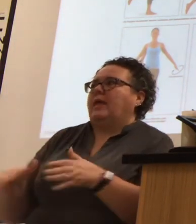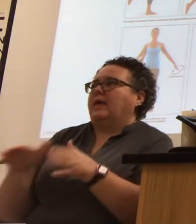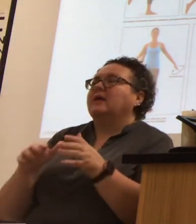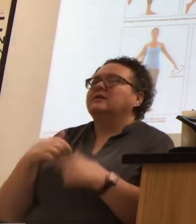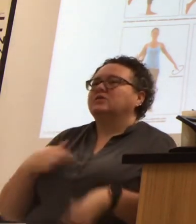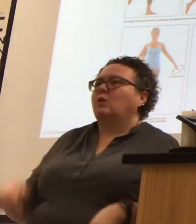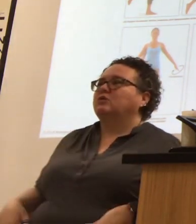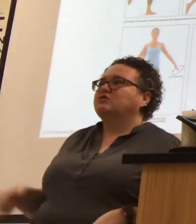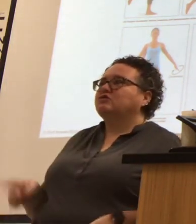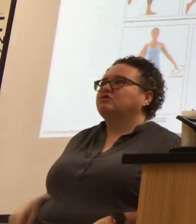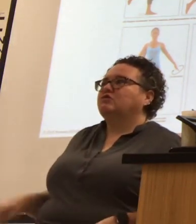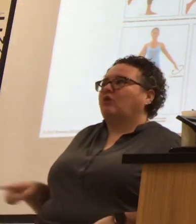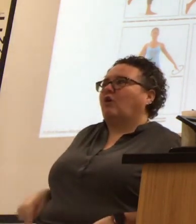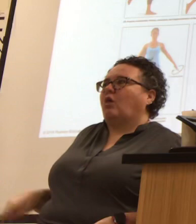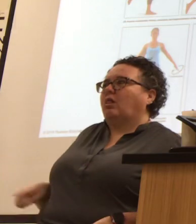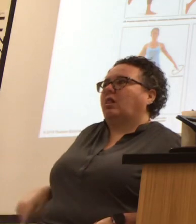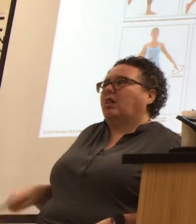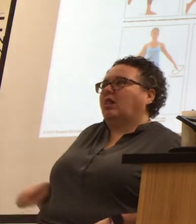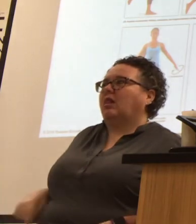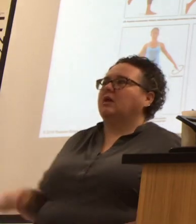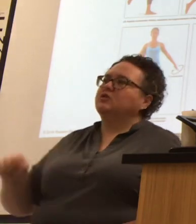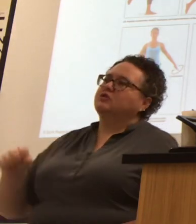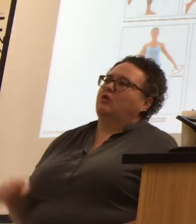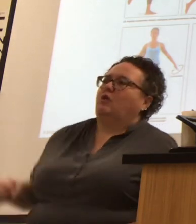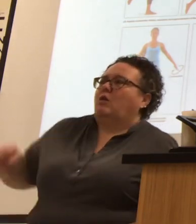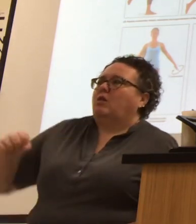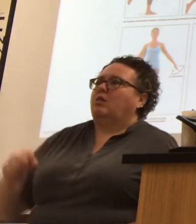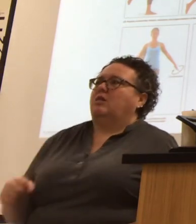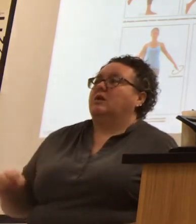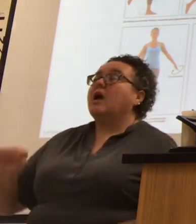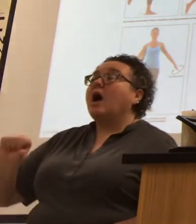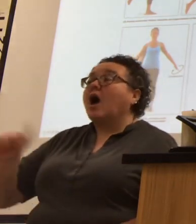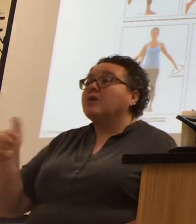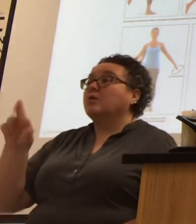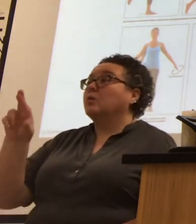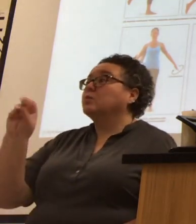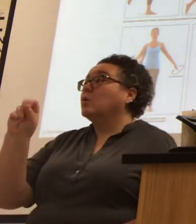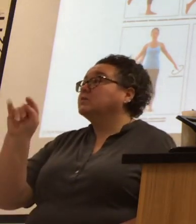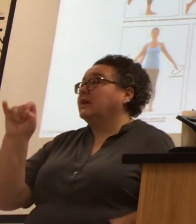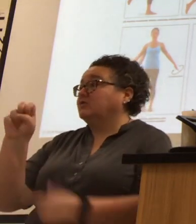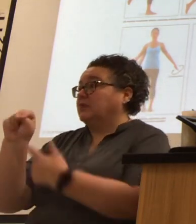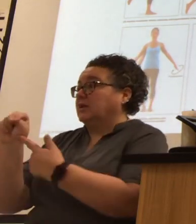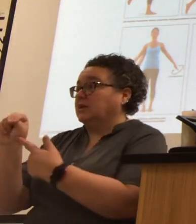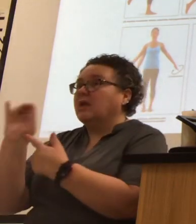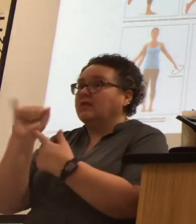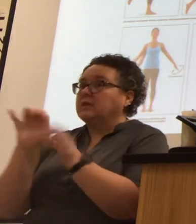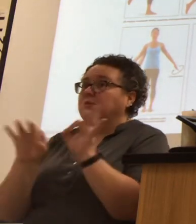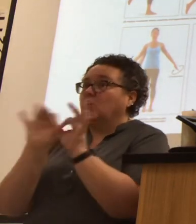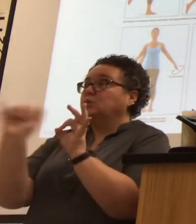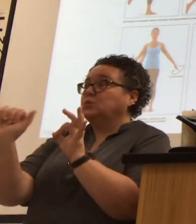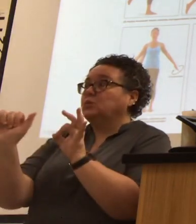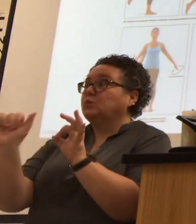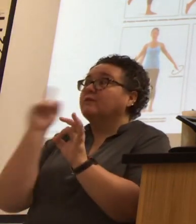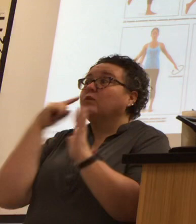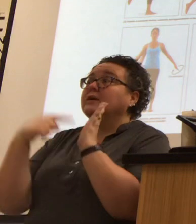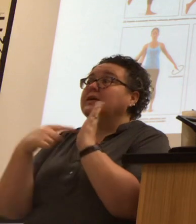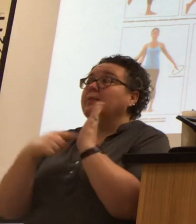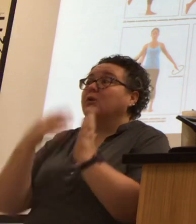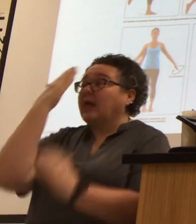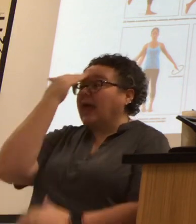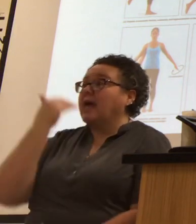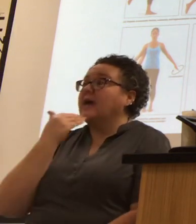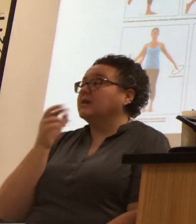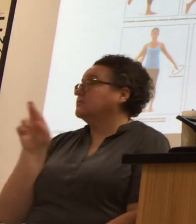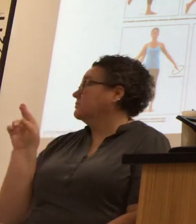make a circle, circumduct. The other one is rotation. Rotation is important. For example, you can rotate the head left or right.